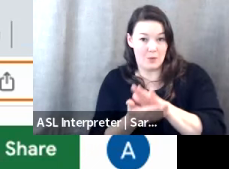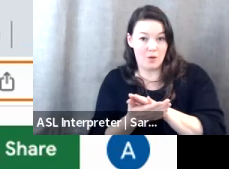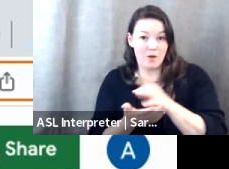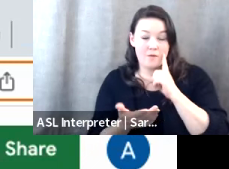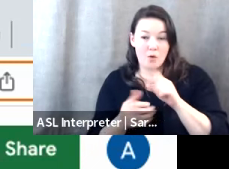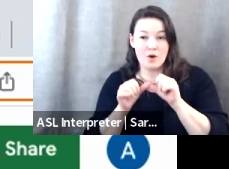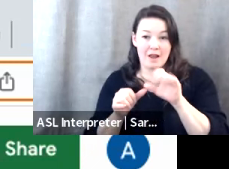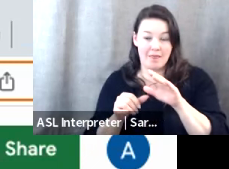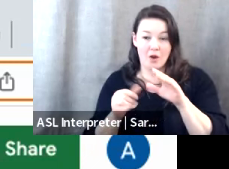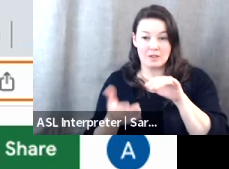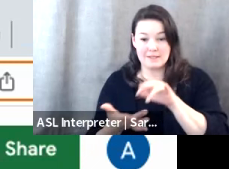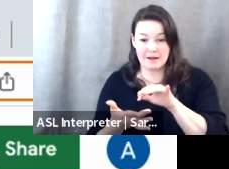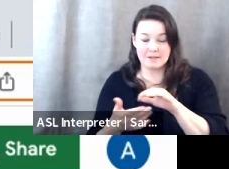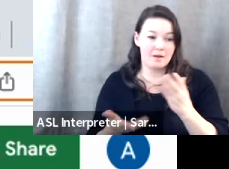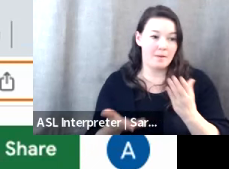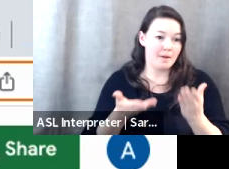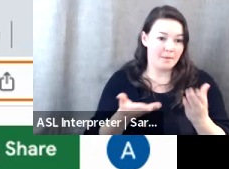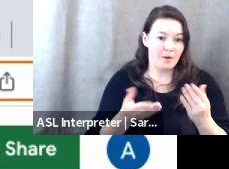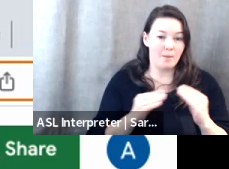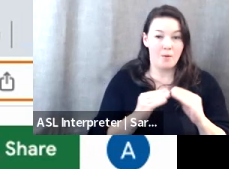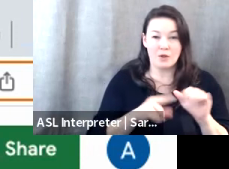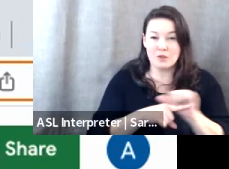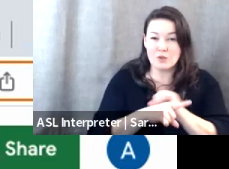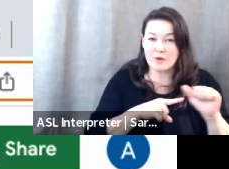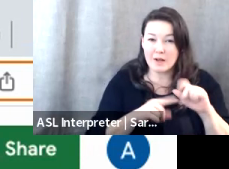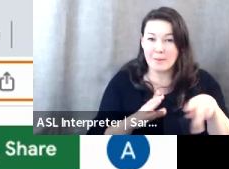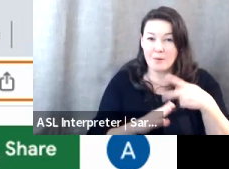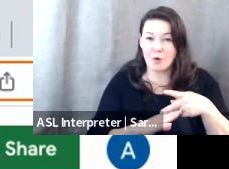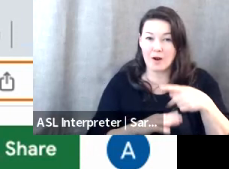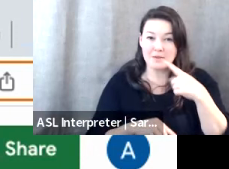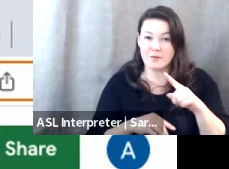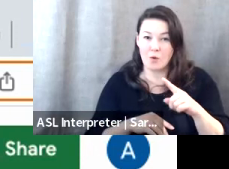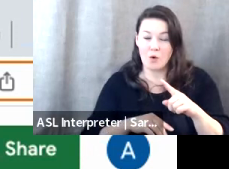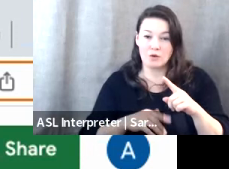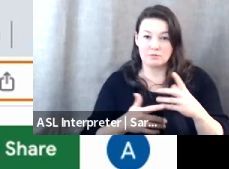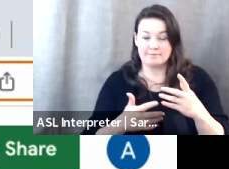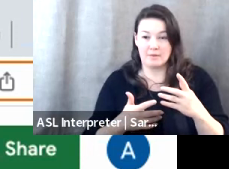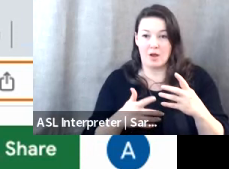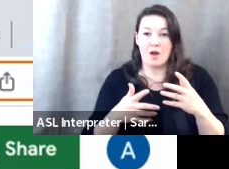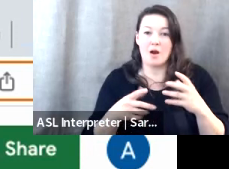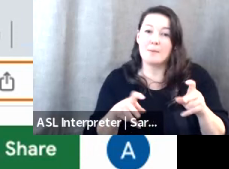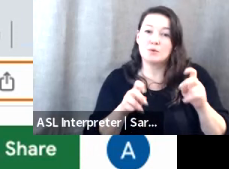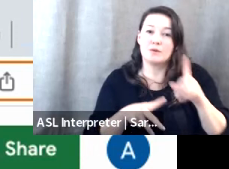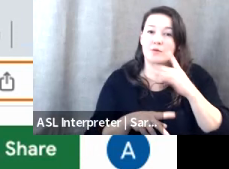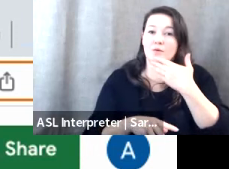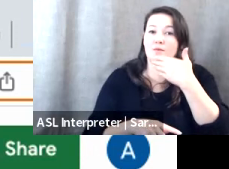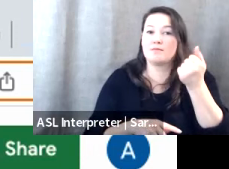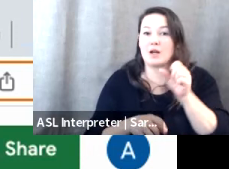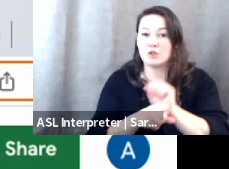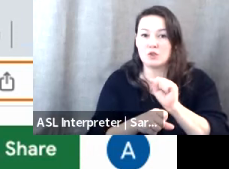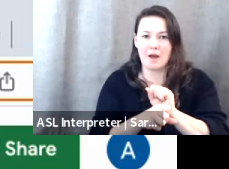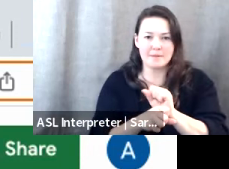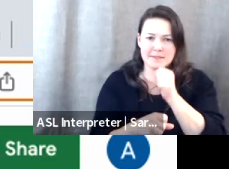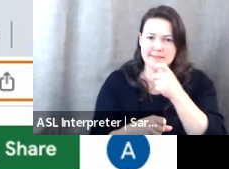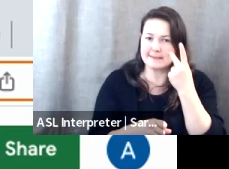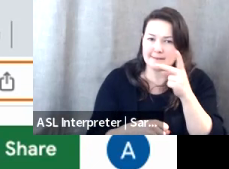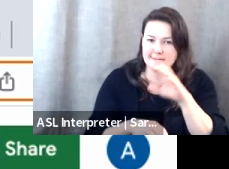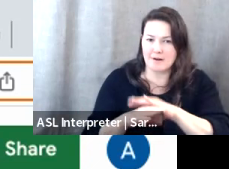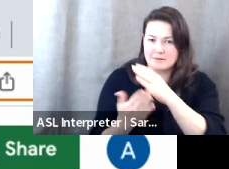better jobs. I didn't see any of that kind of in the list.